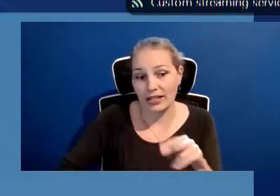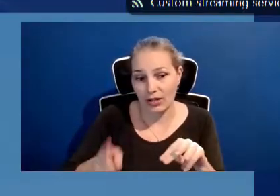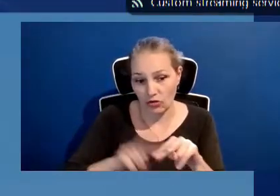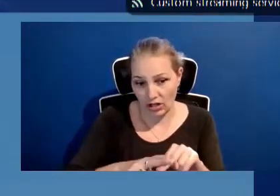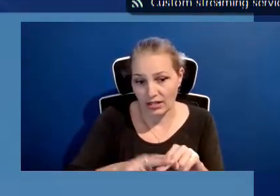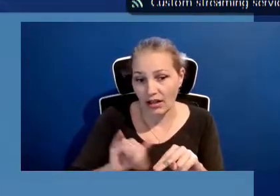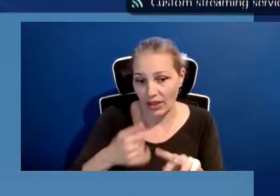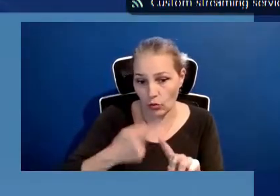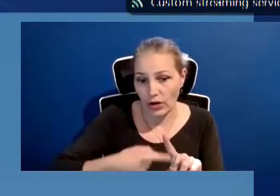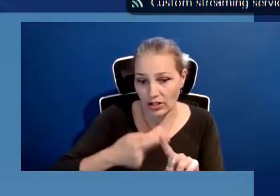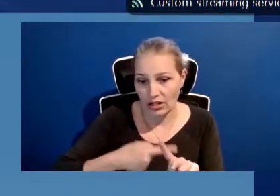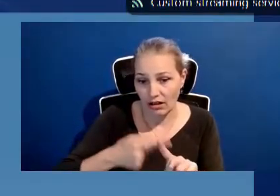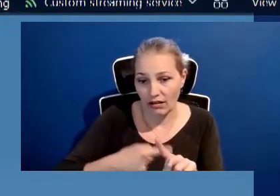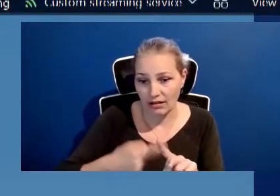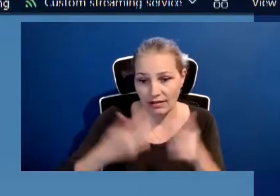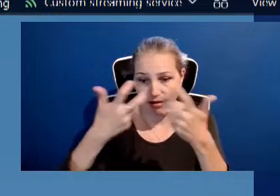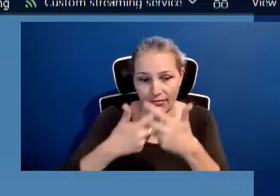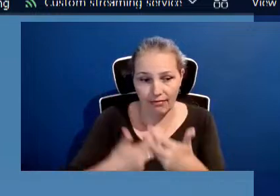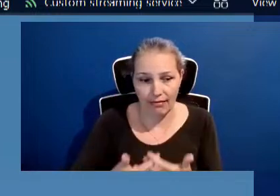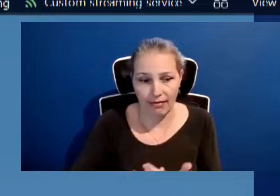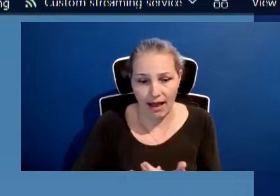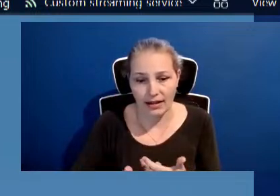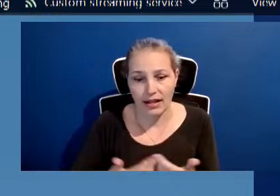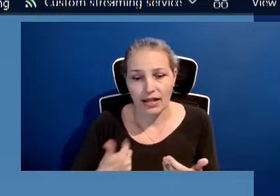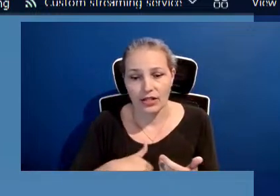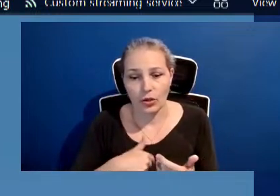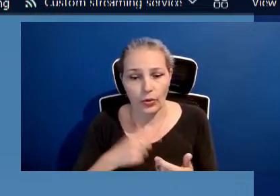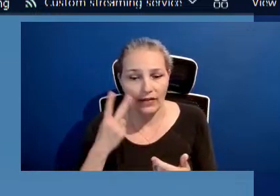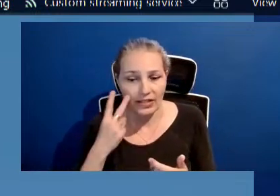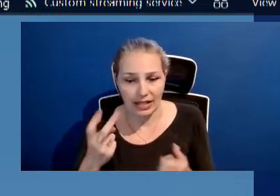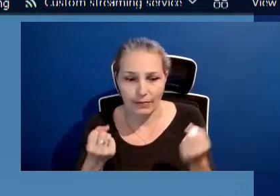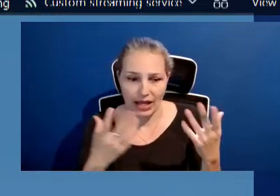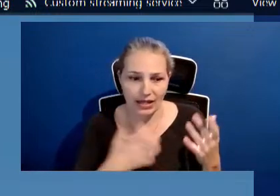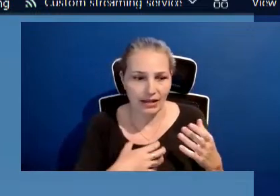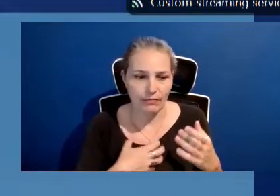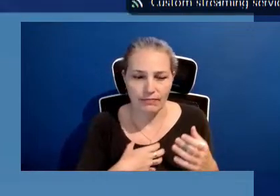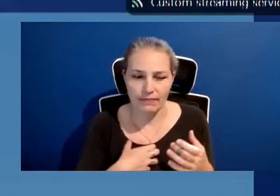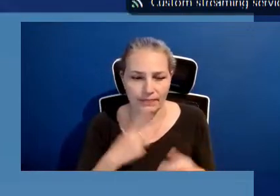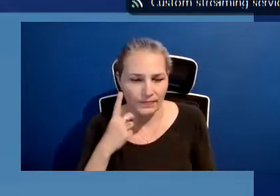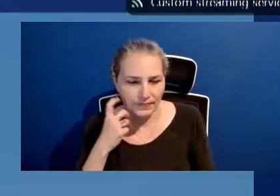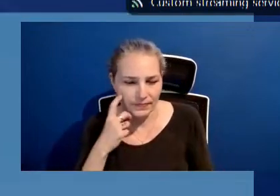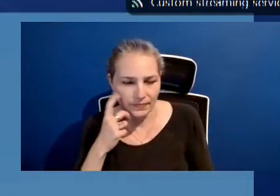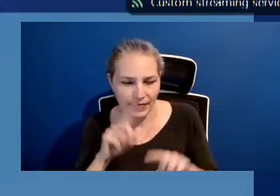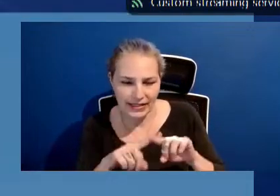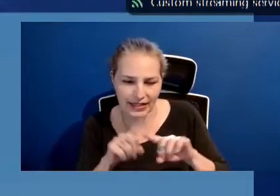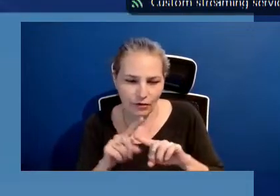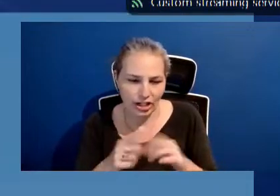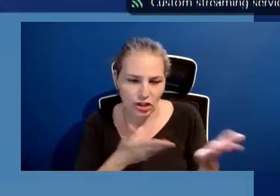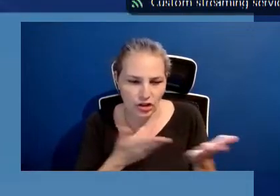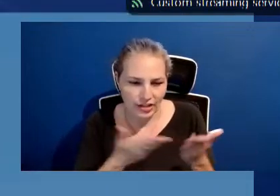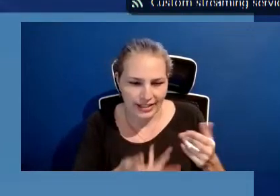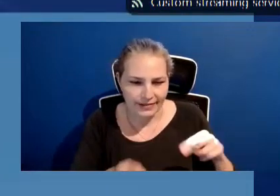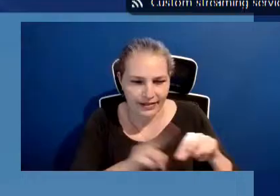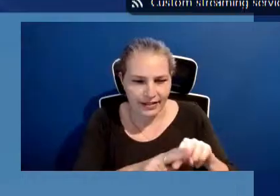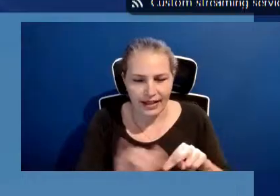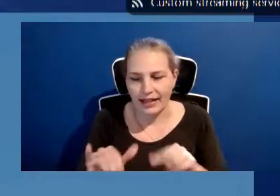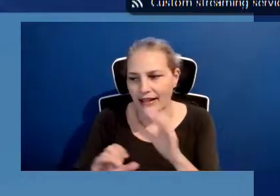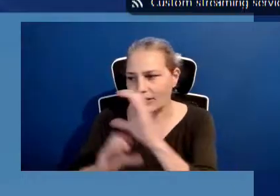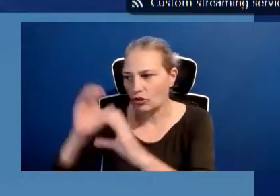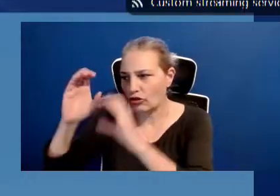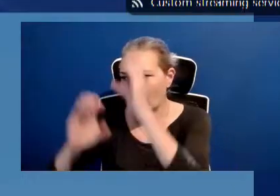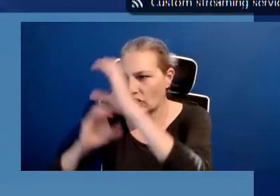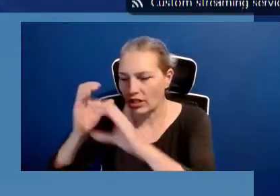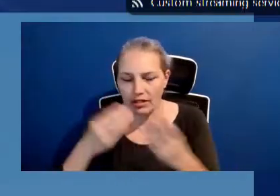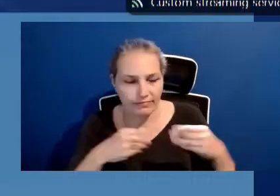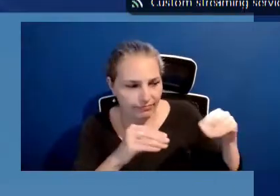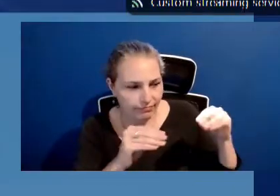complaints of suspected price gouging. We've seen a range of complaints related to services like construction, retail sales